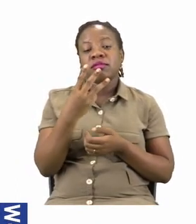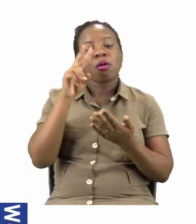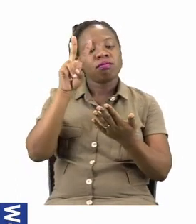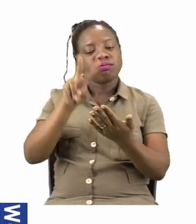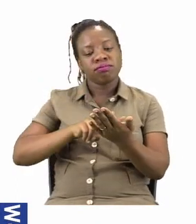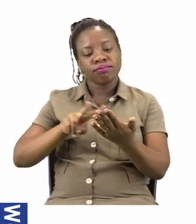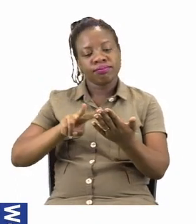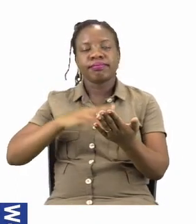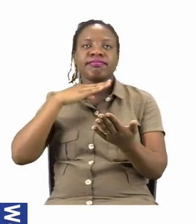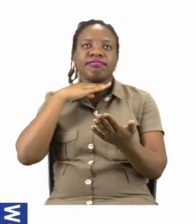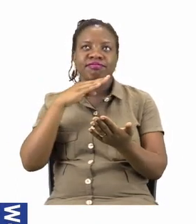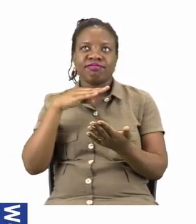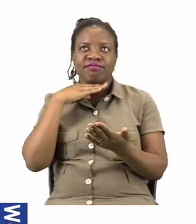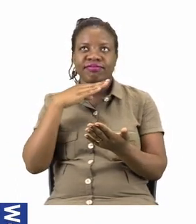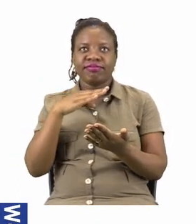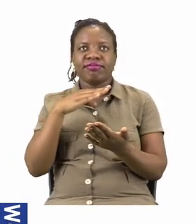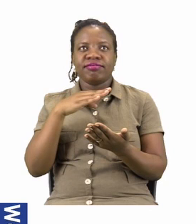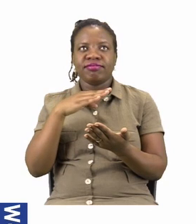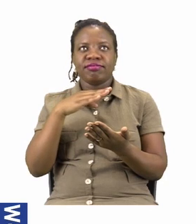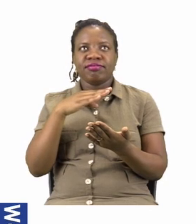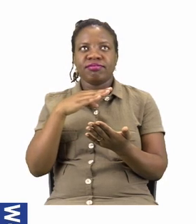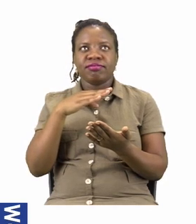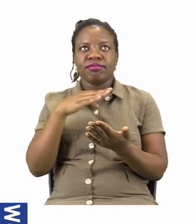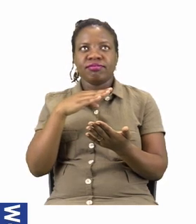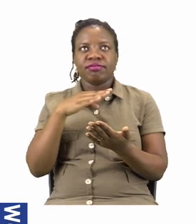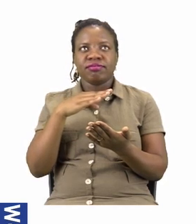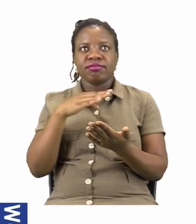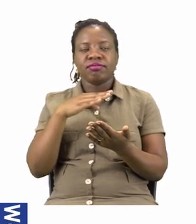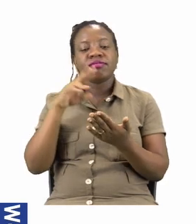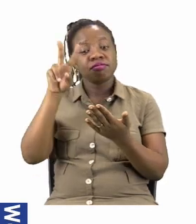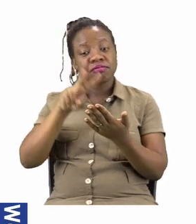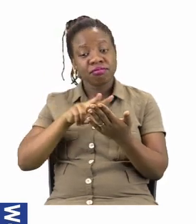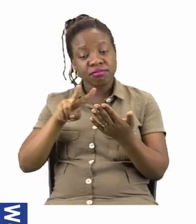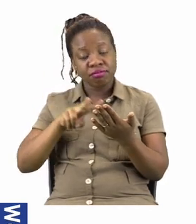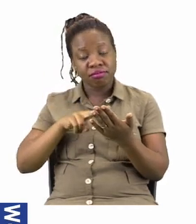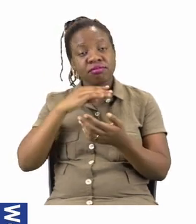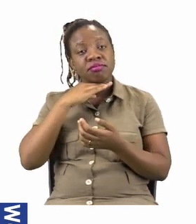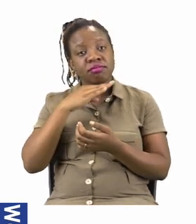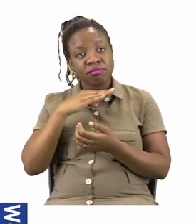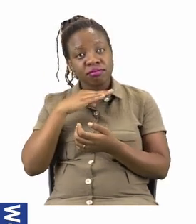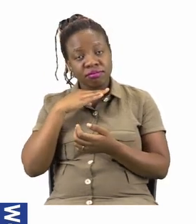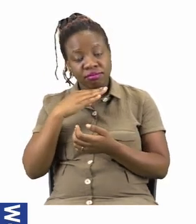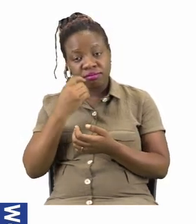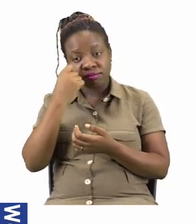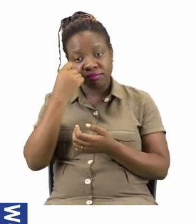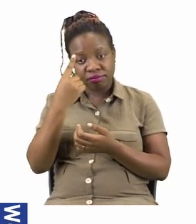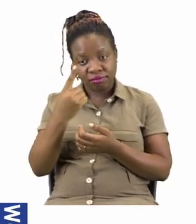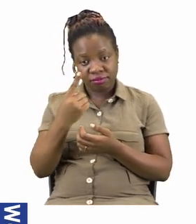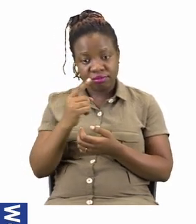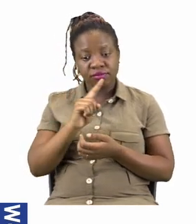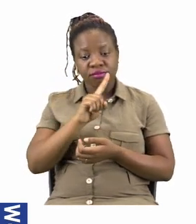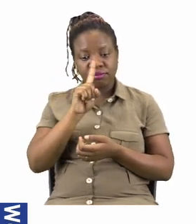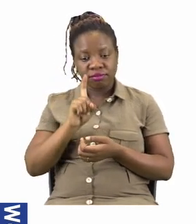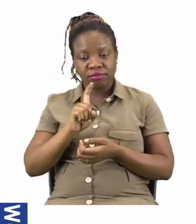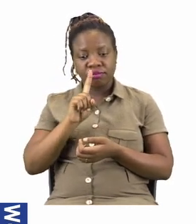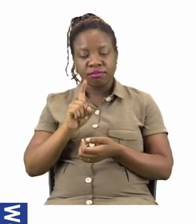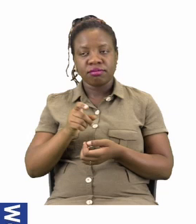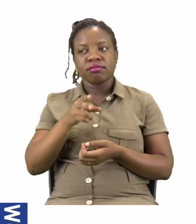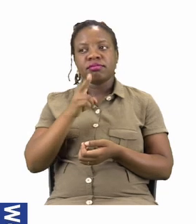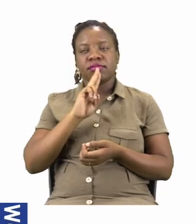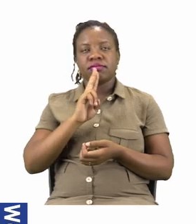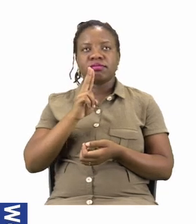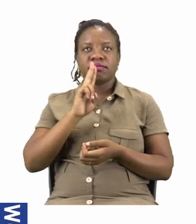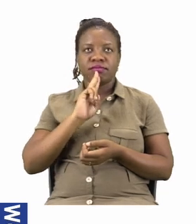reading comprehension. It says, read the story and answer the questions. Now let's